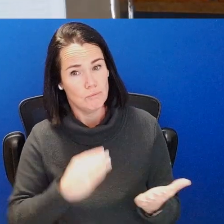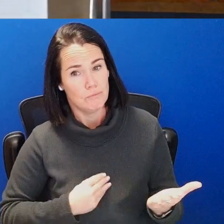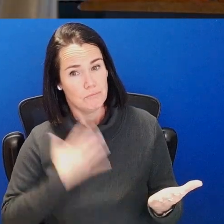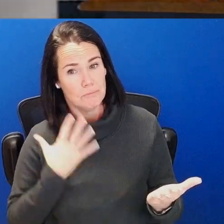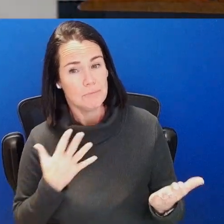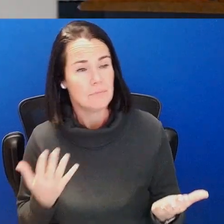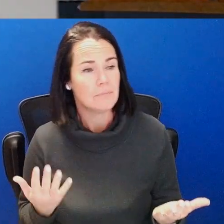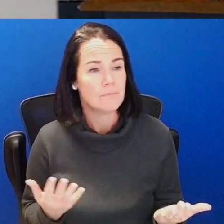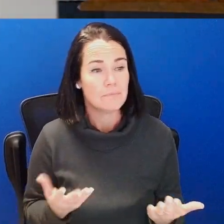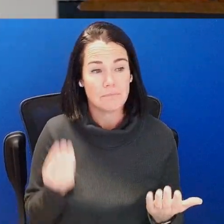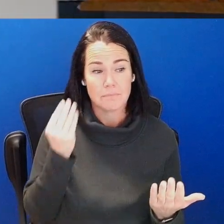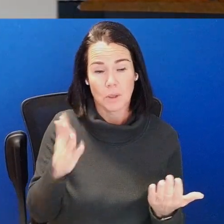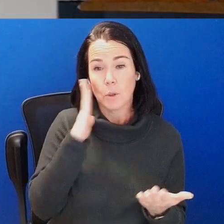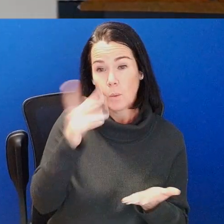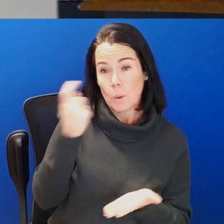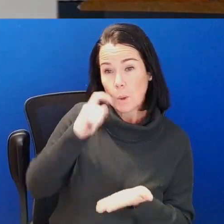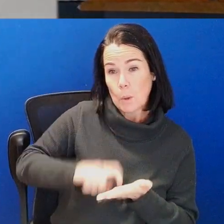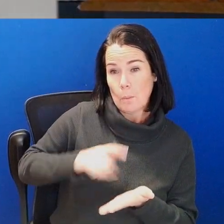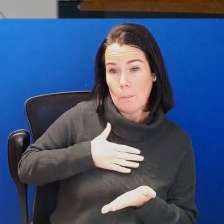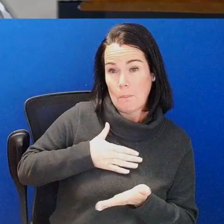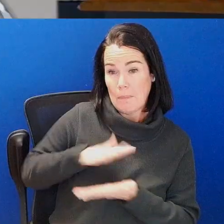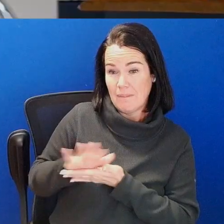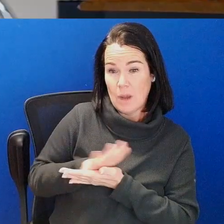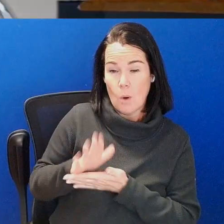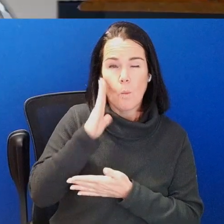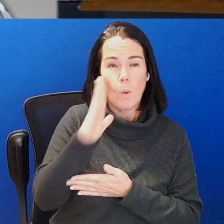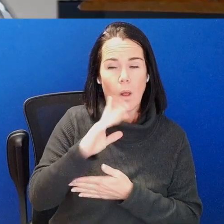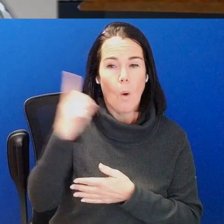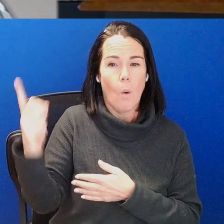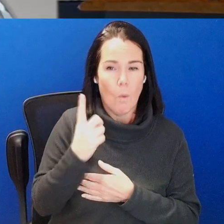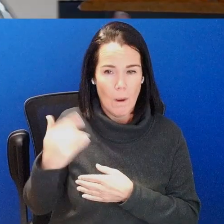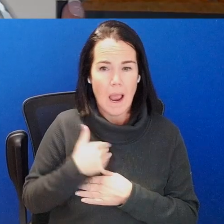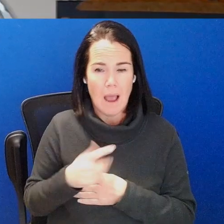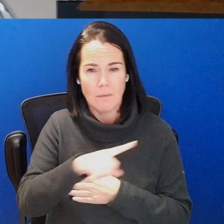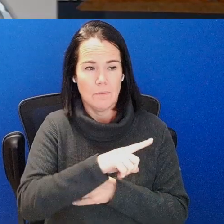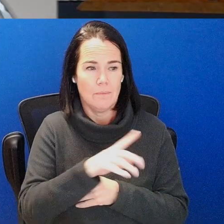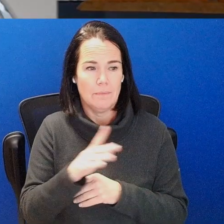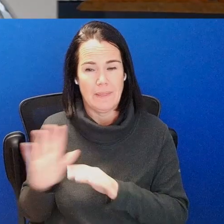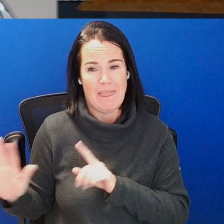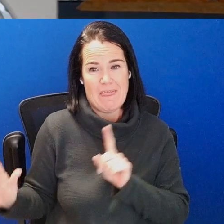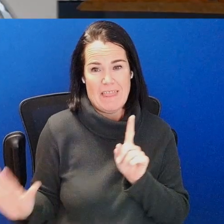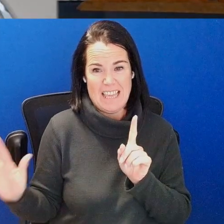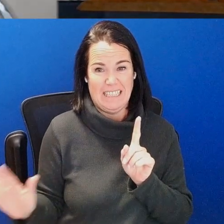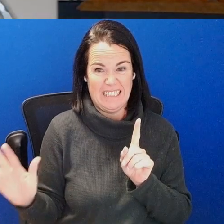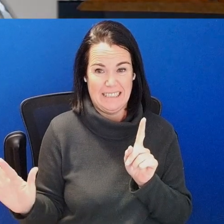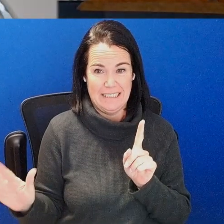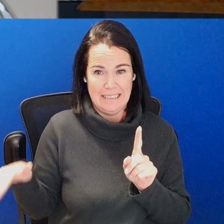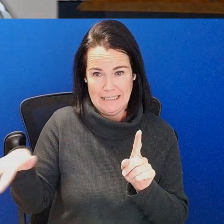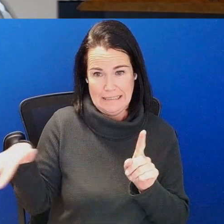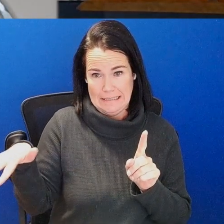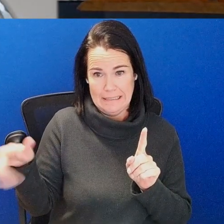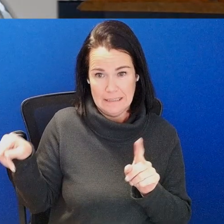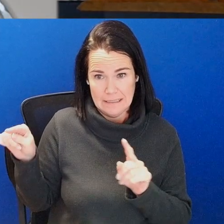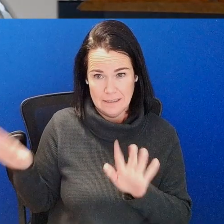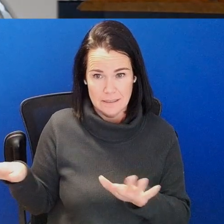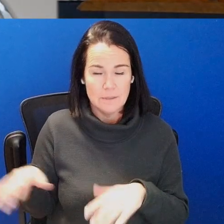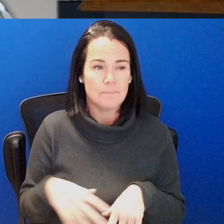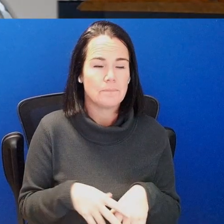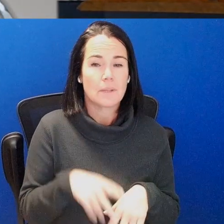inspo. You will notice in my videos that there will always be this area over